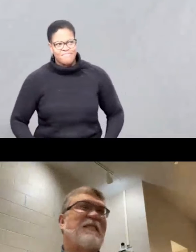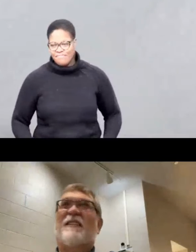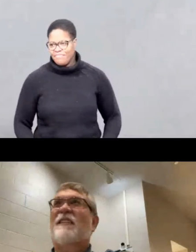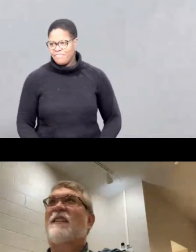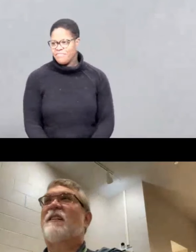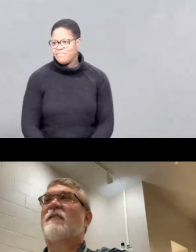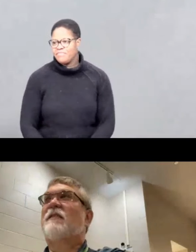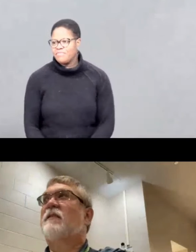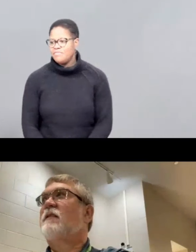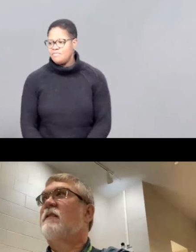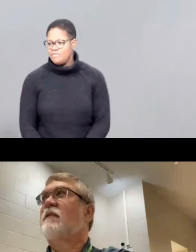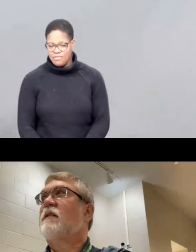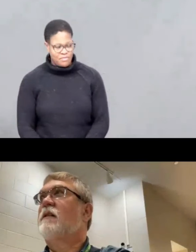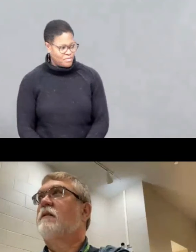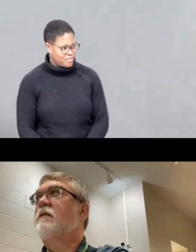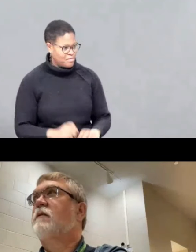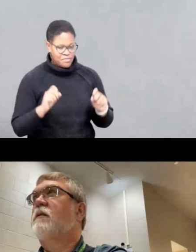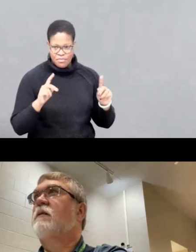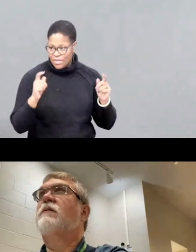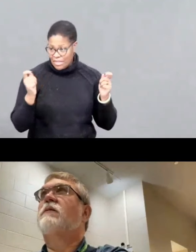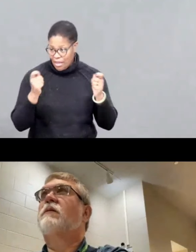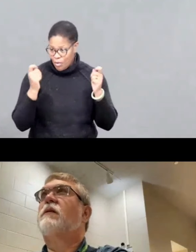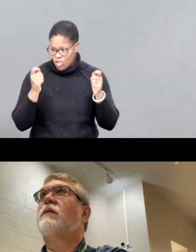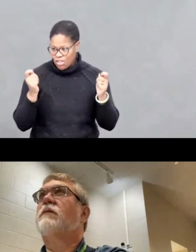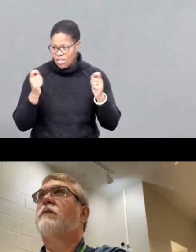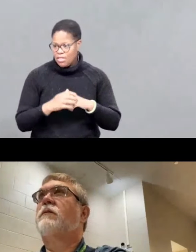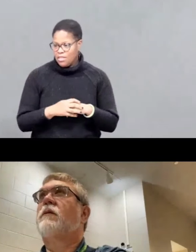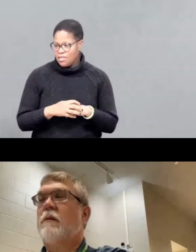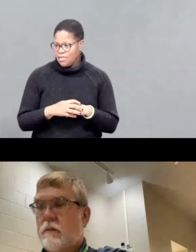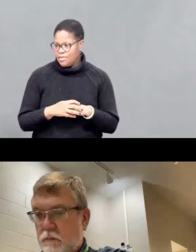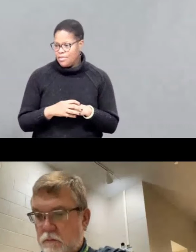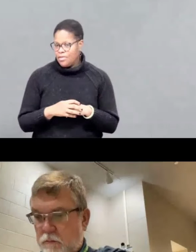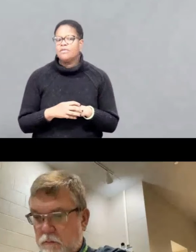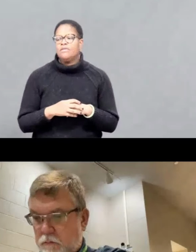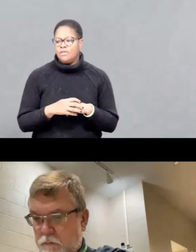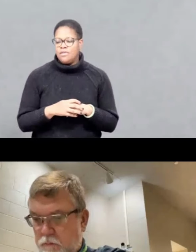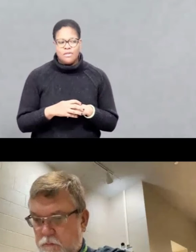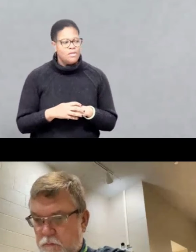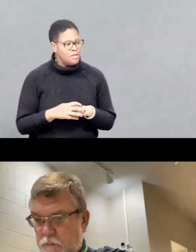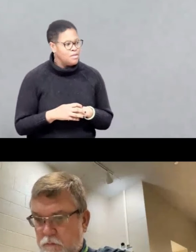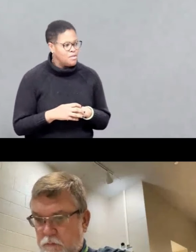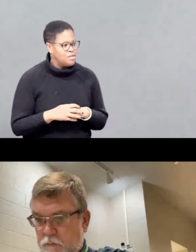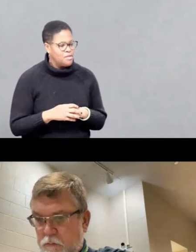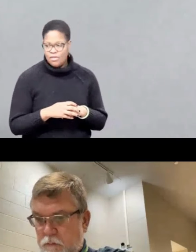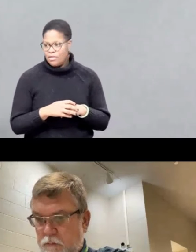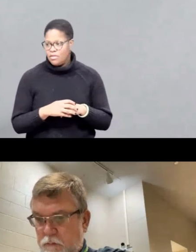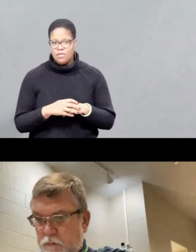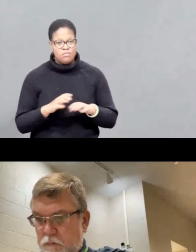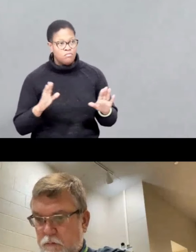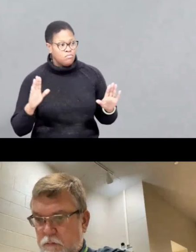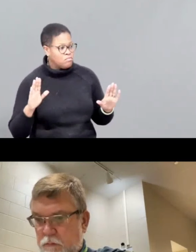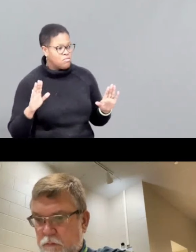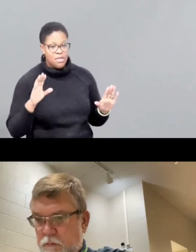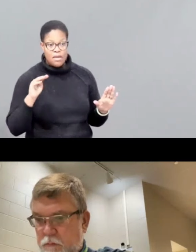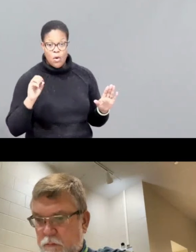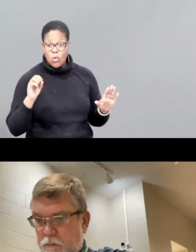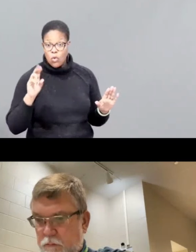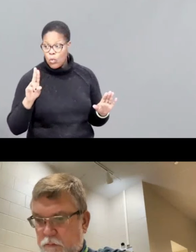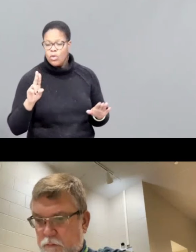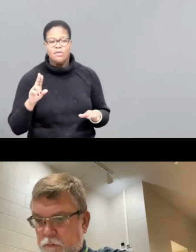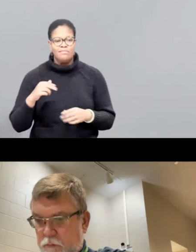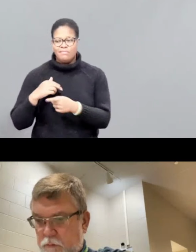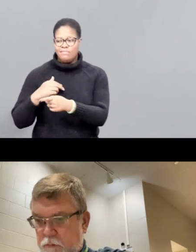Okay, where are we at? Celebrations. You are? Yes. Do you, MOU. MOU You want with DOA? MOU? I